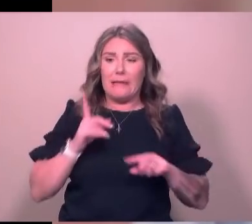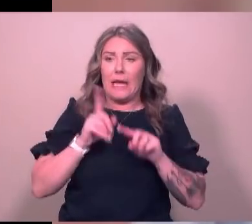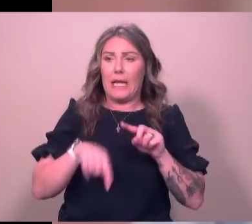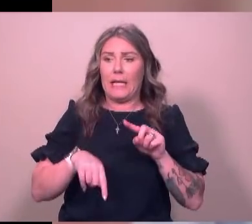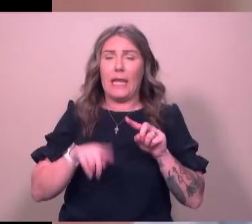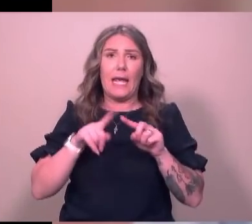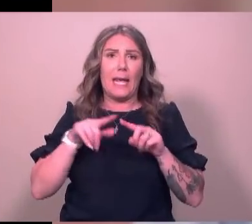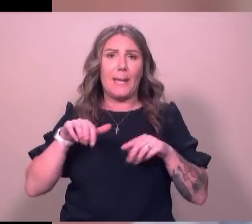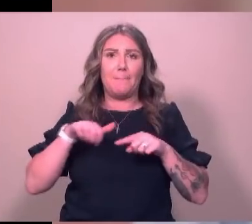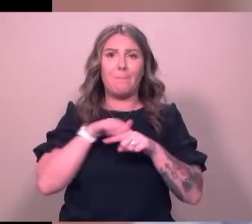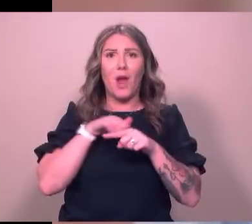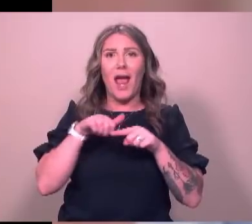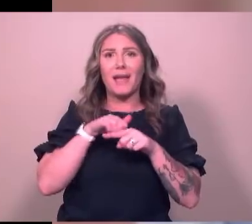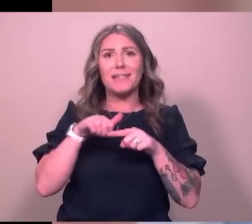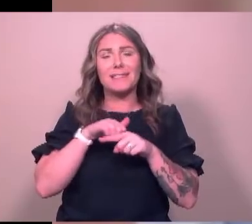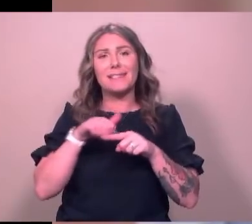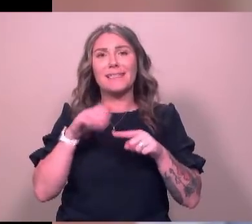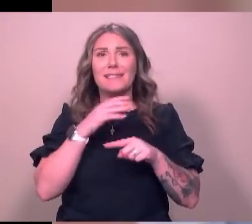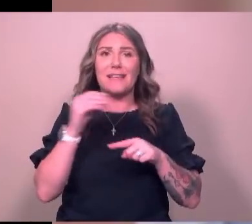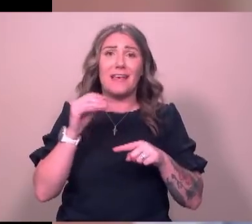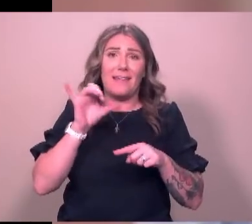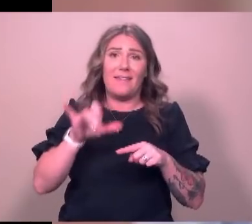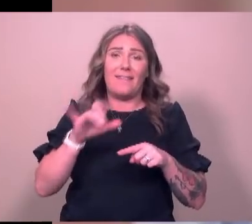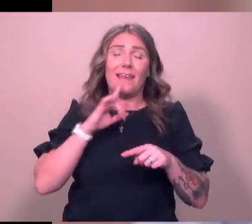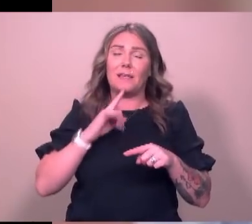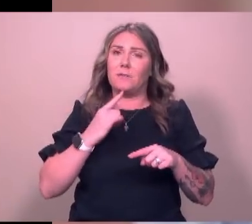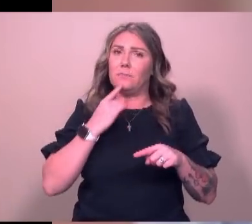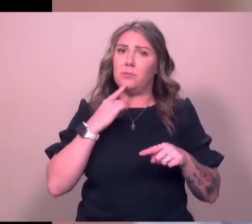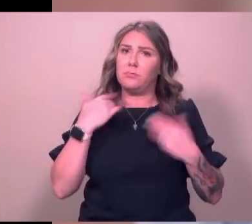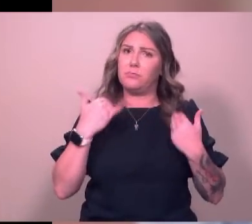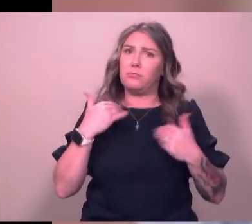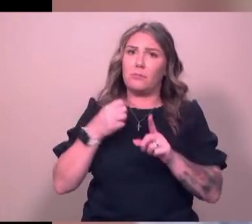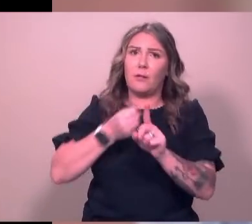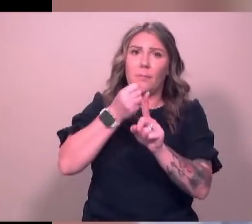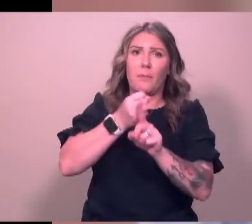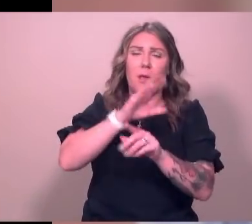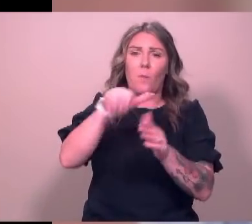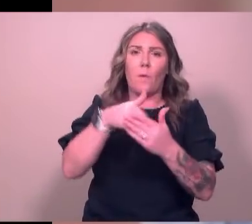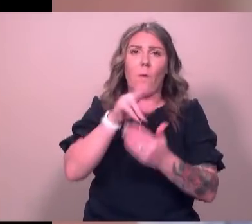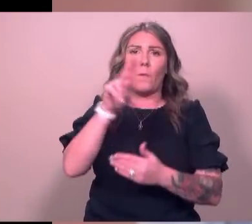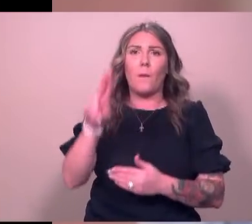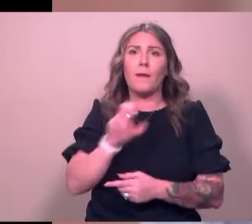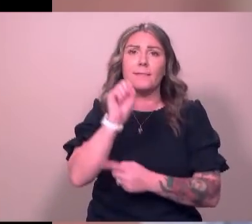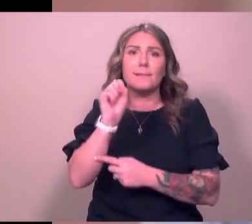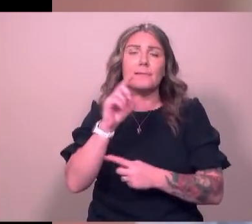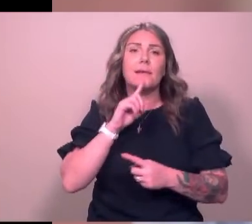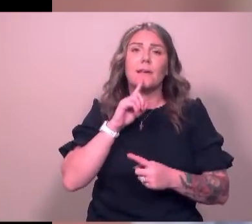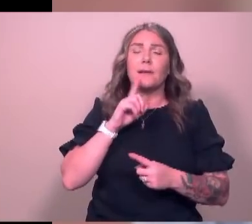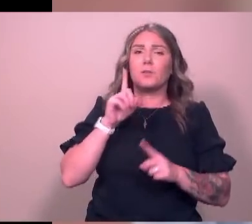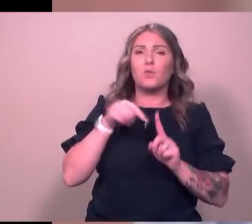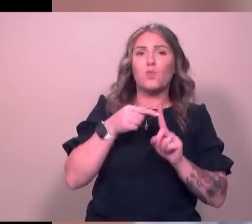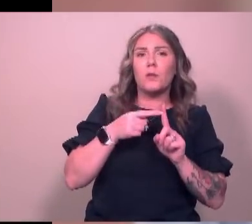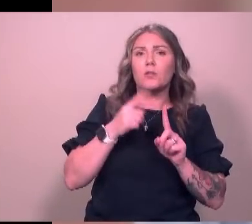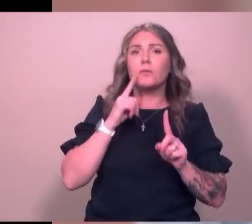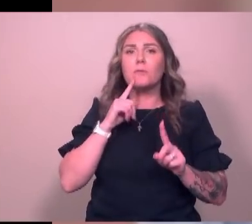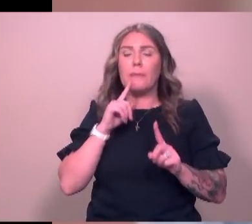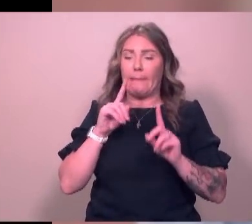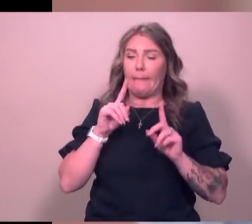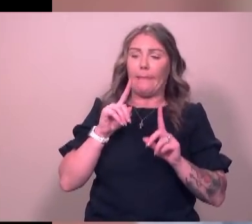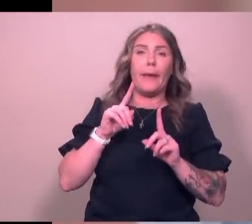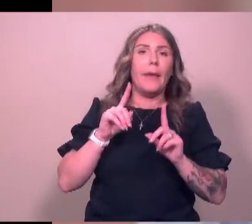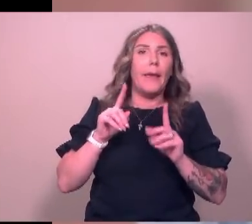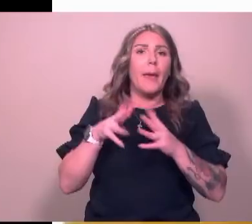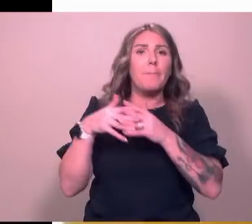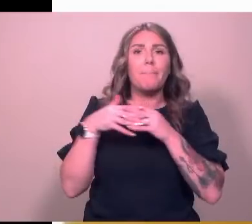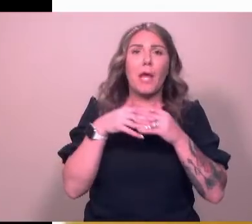longer practice. And that is having significant impact across the United States as we look from the American Hospital